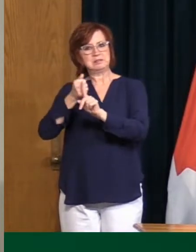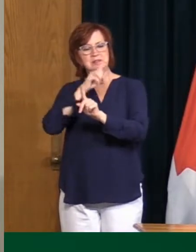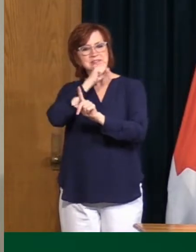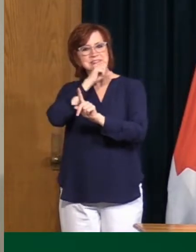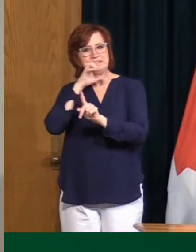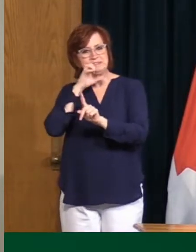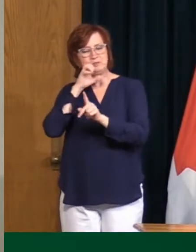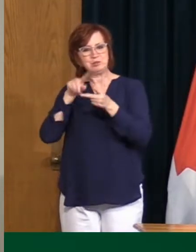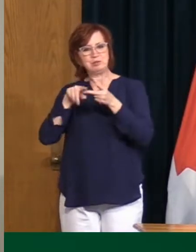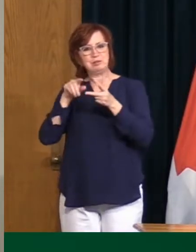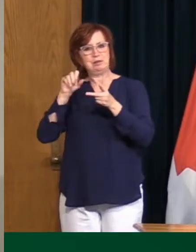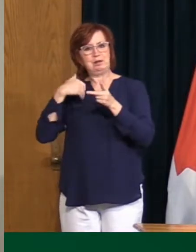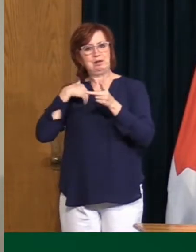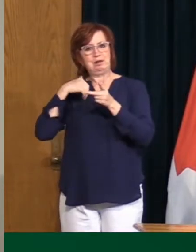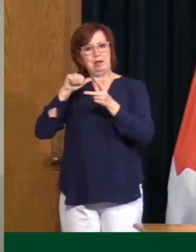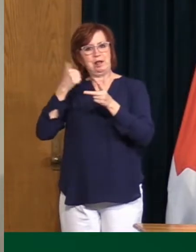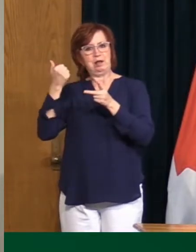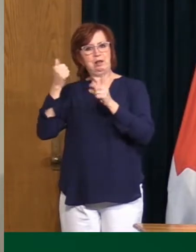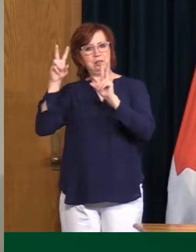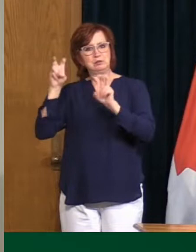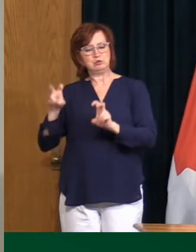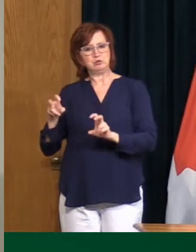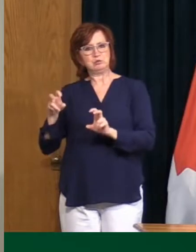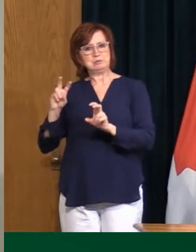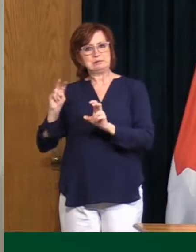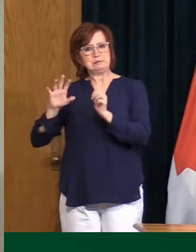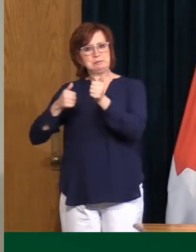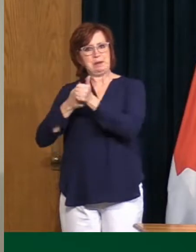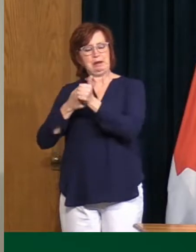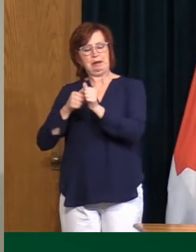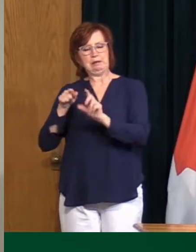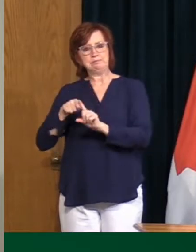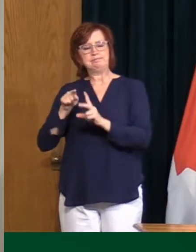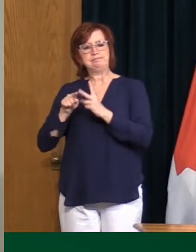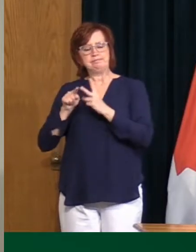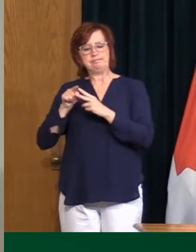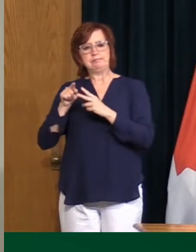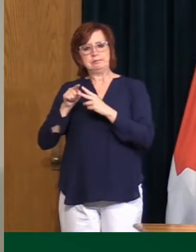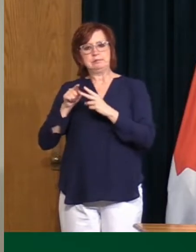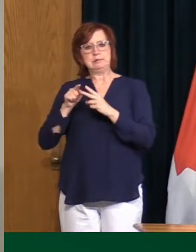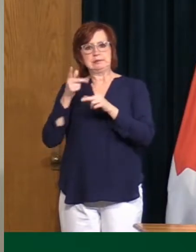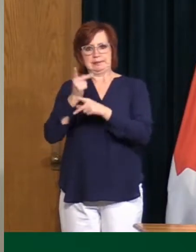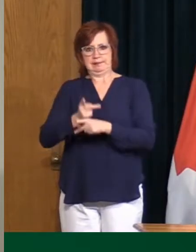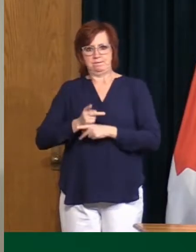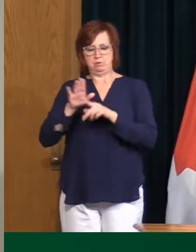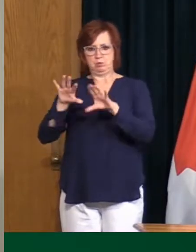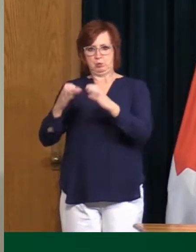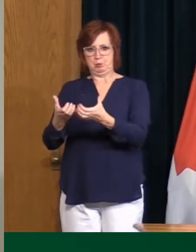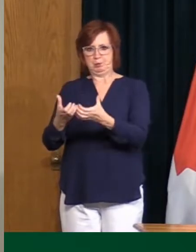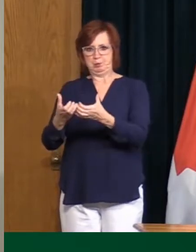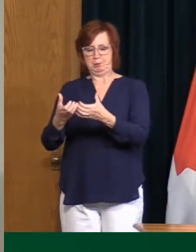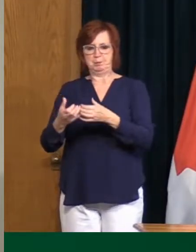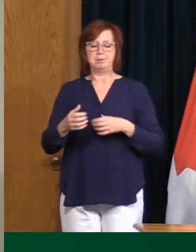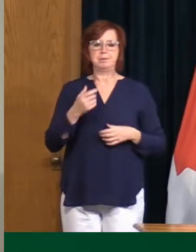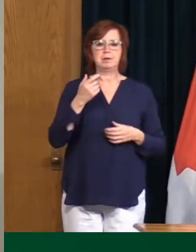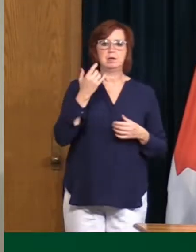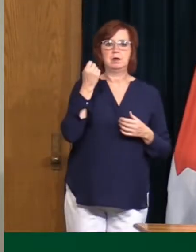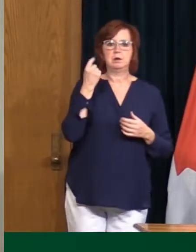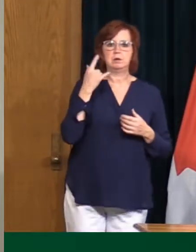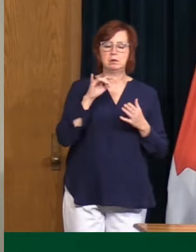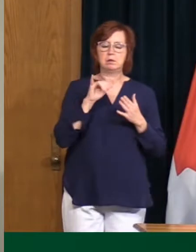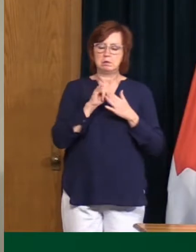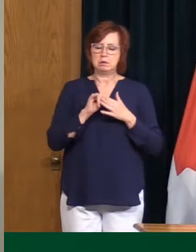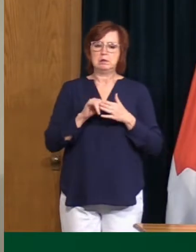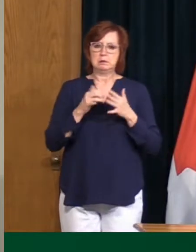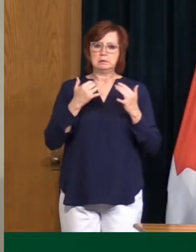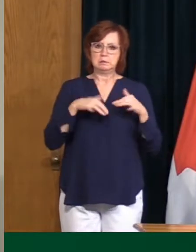And again, this is something that as we are otherwise looking forward to Saskatchewan reopening in many